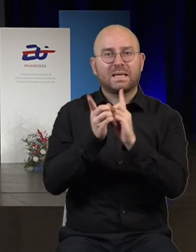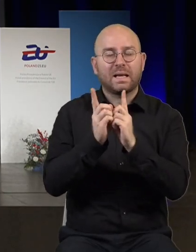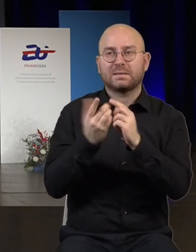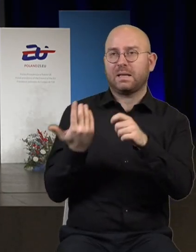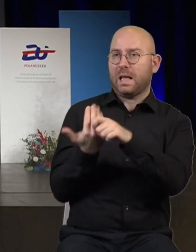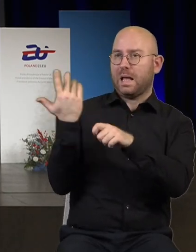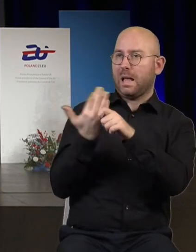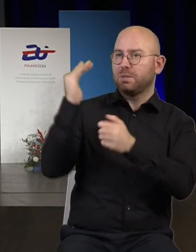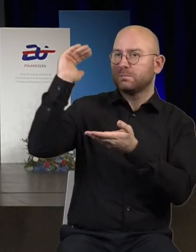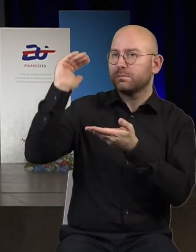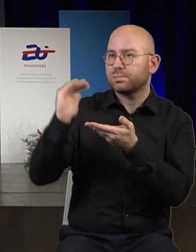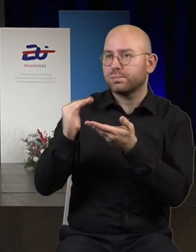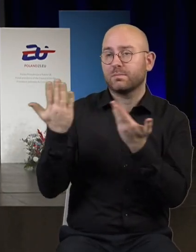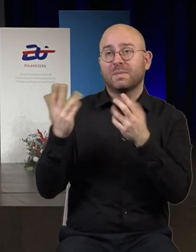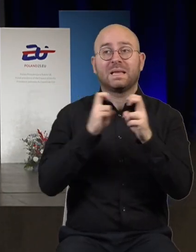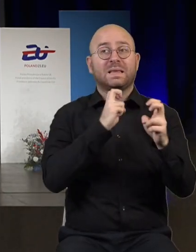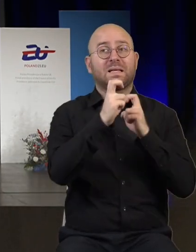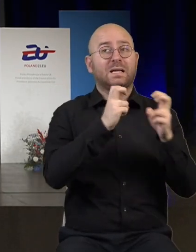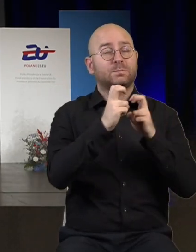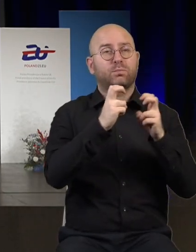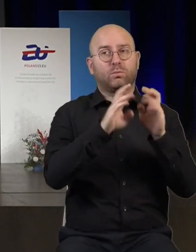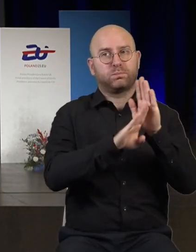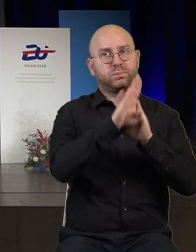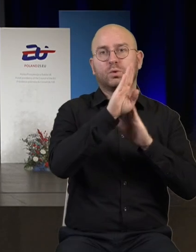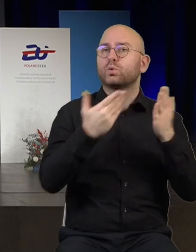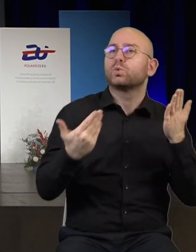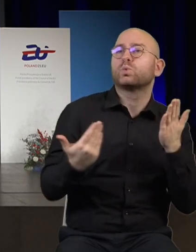cohesion policy contribute to those goals?